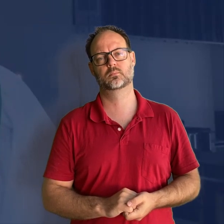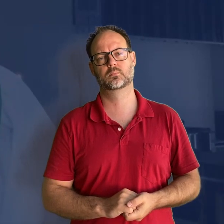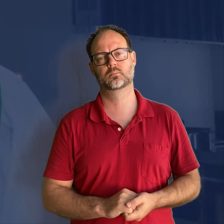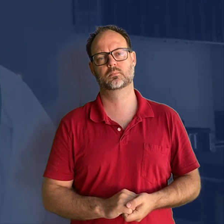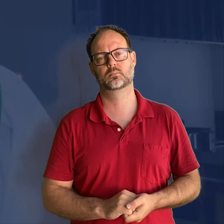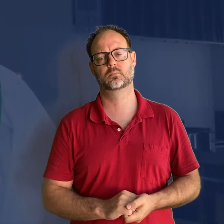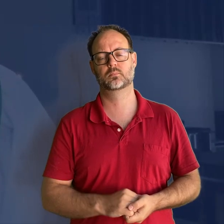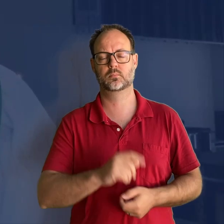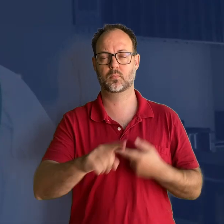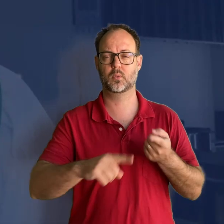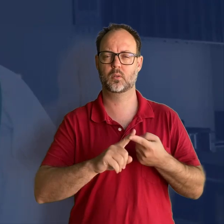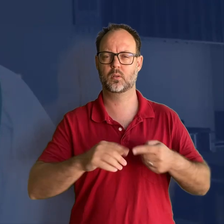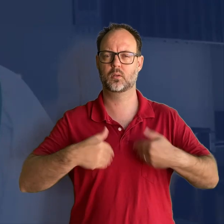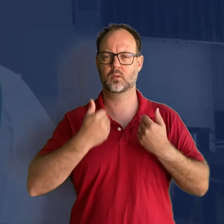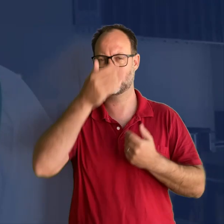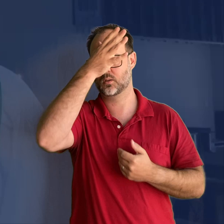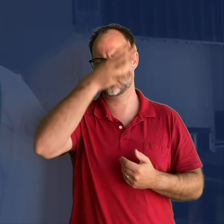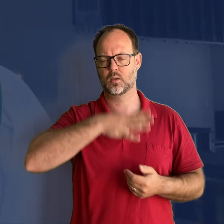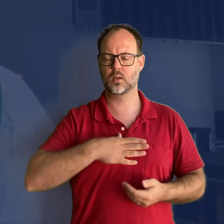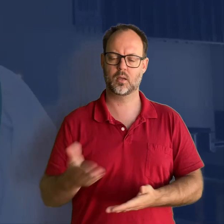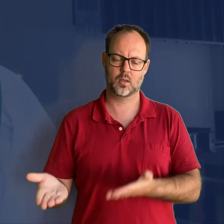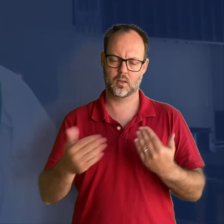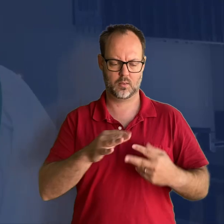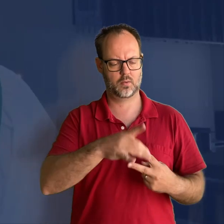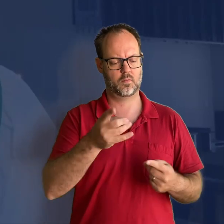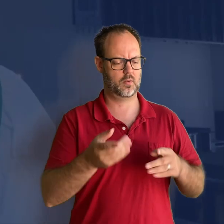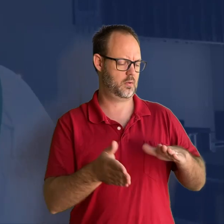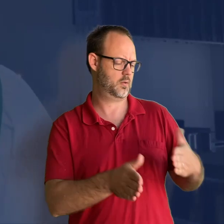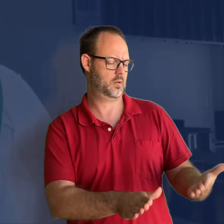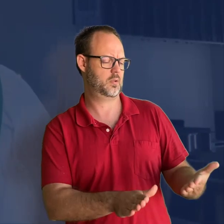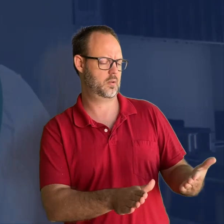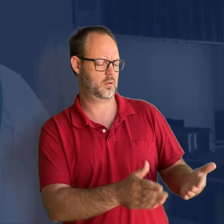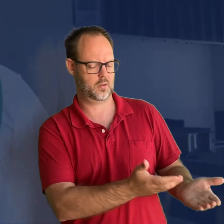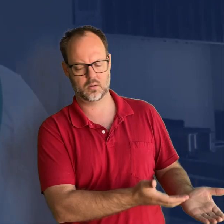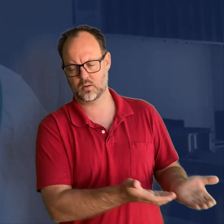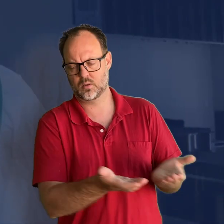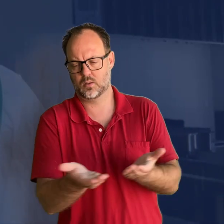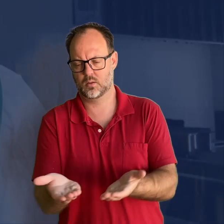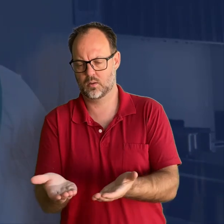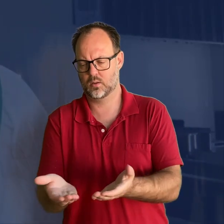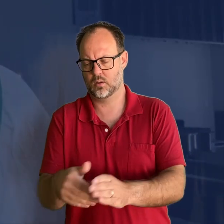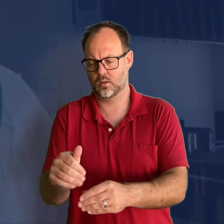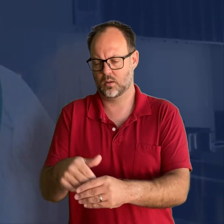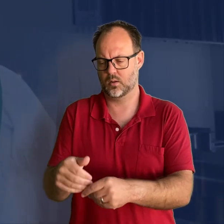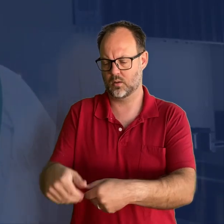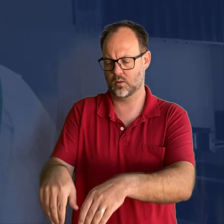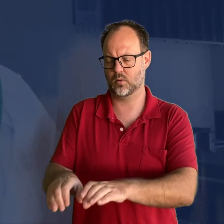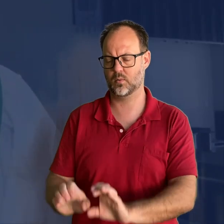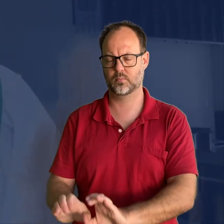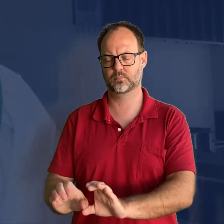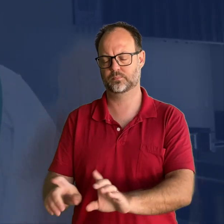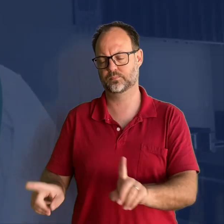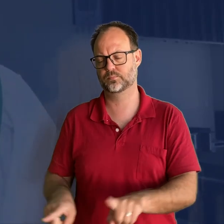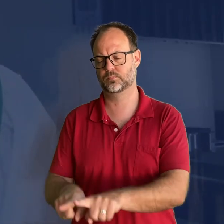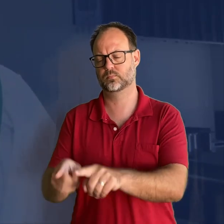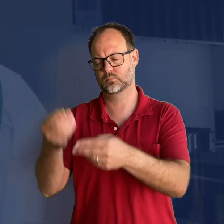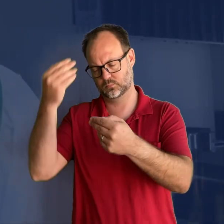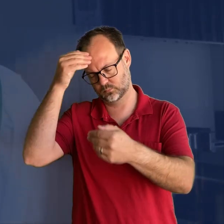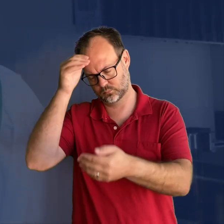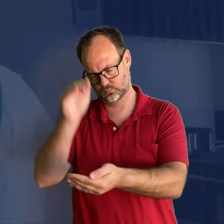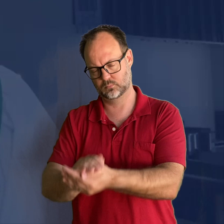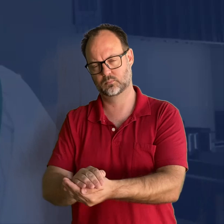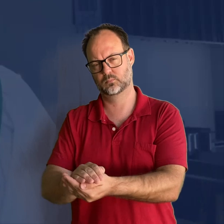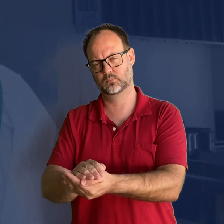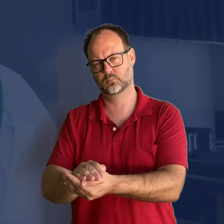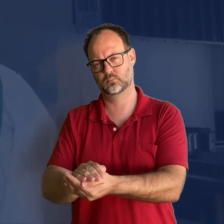last. When the young men came in, they found her dead, and they carried her out and buried her beside her